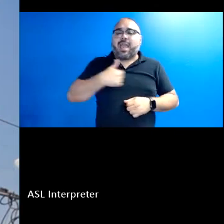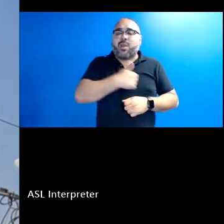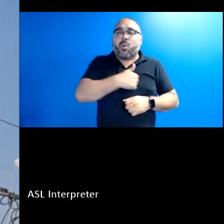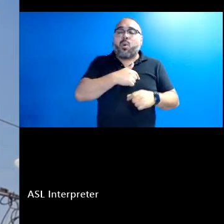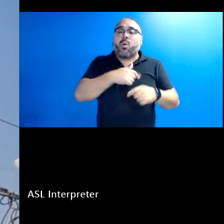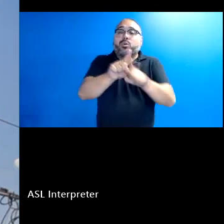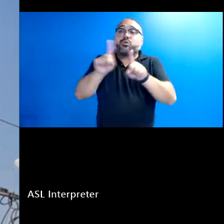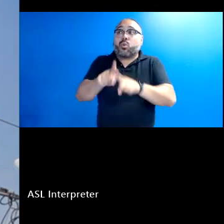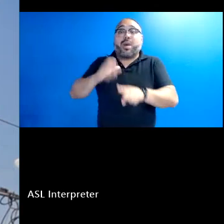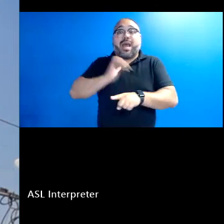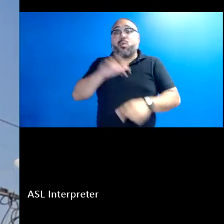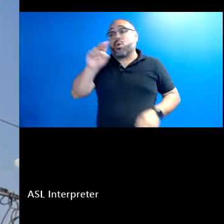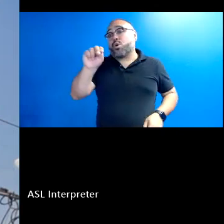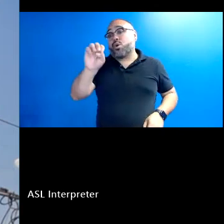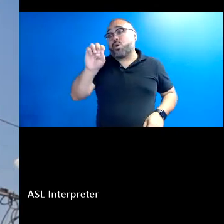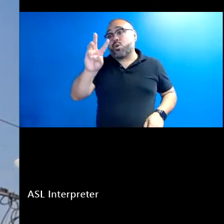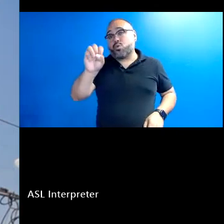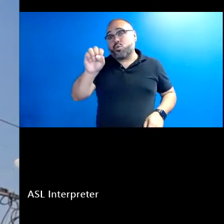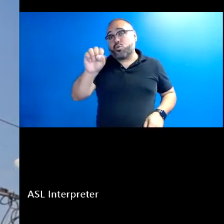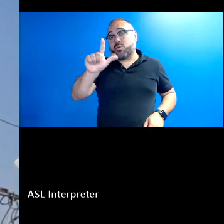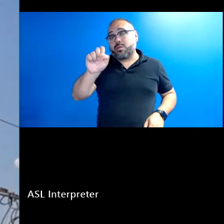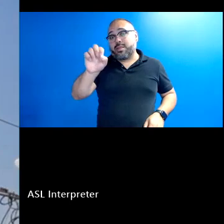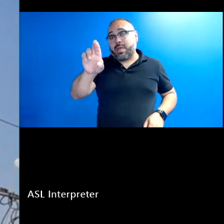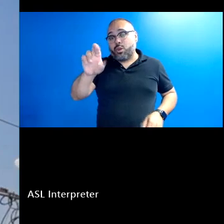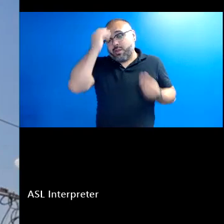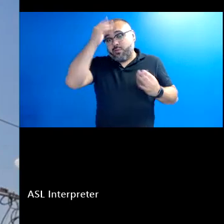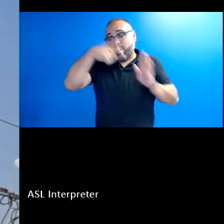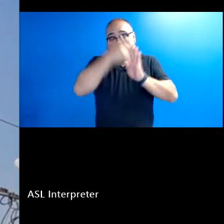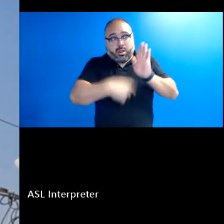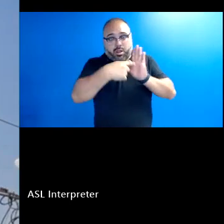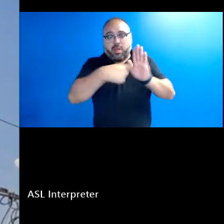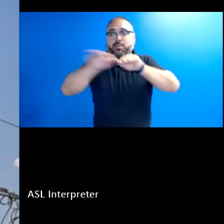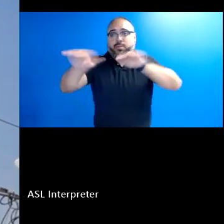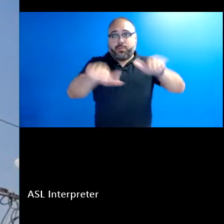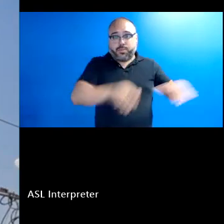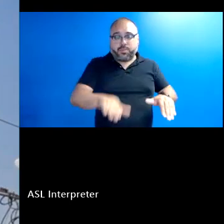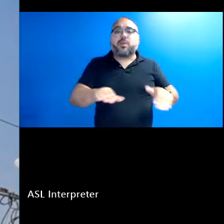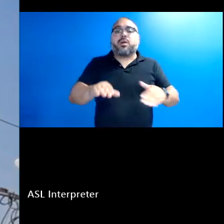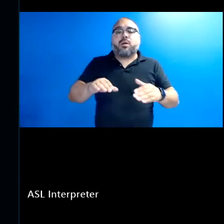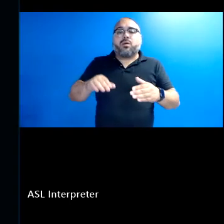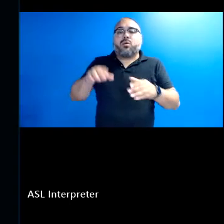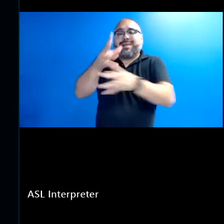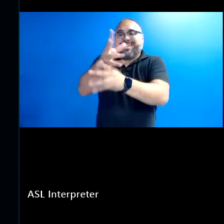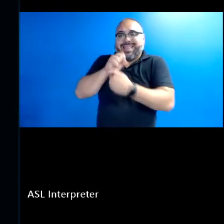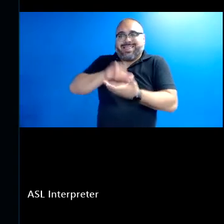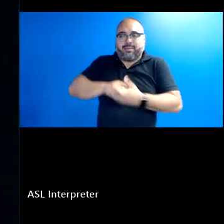PSPS newsletter that is sent to all customers in high fire risk areas. Next slide.